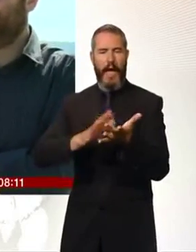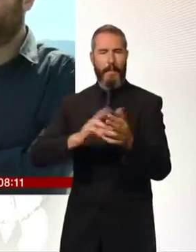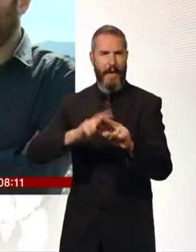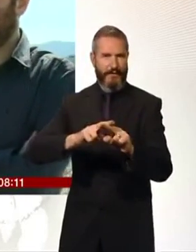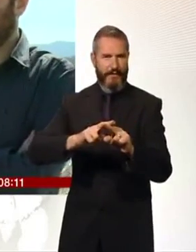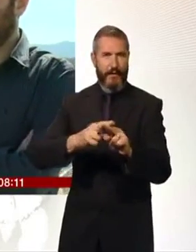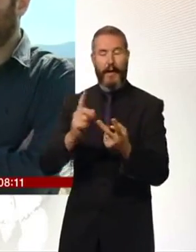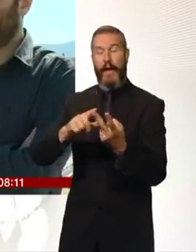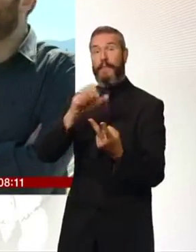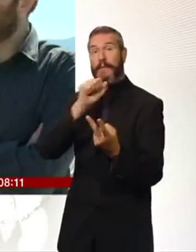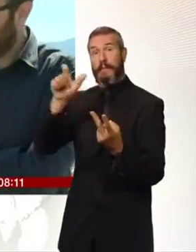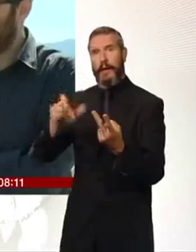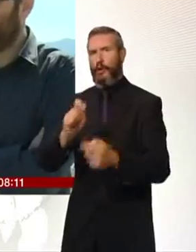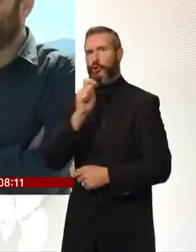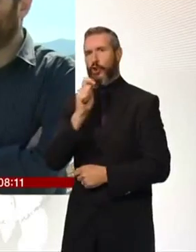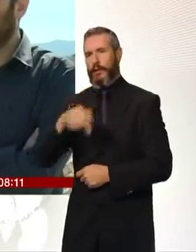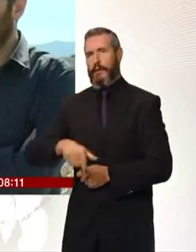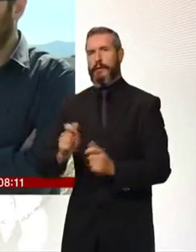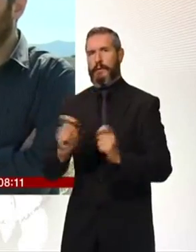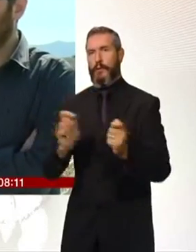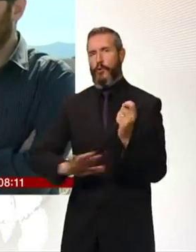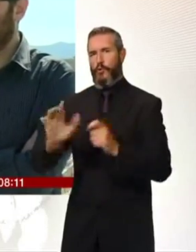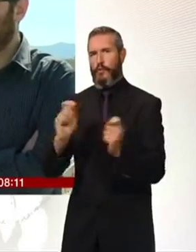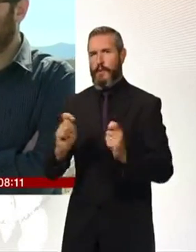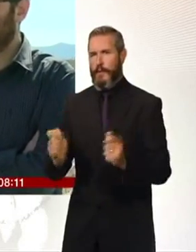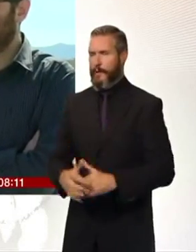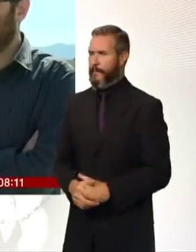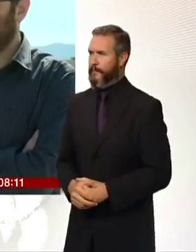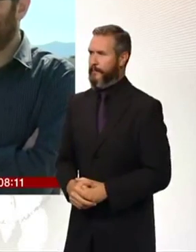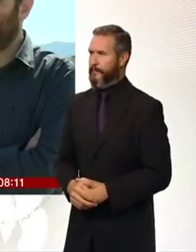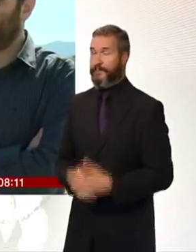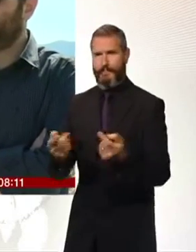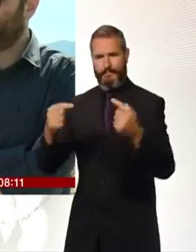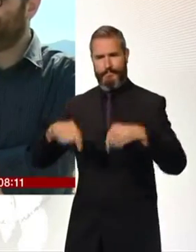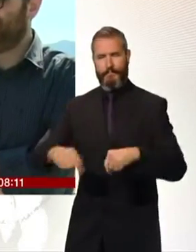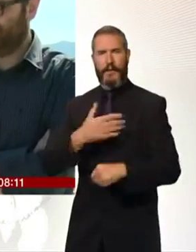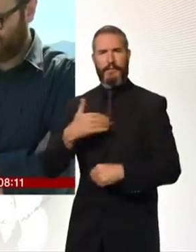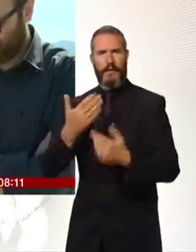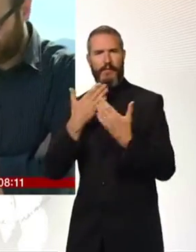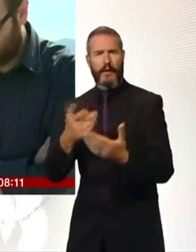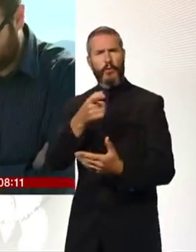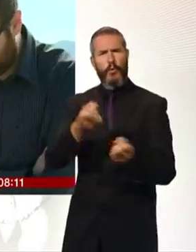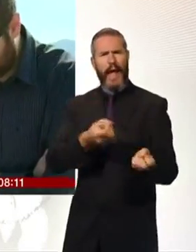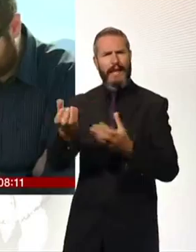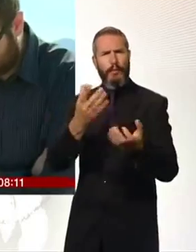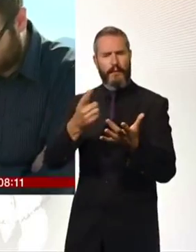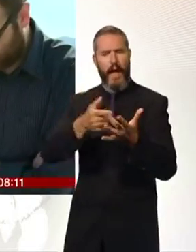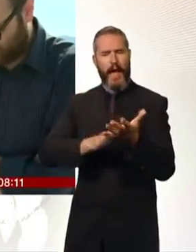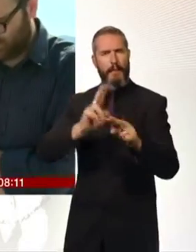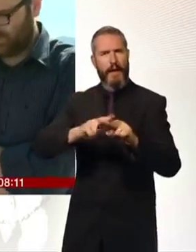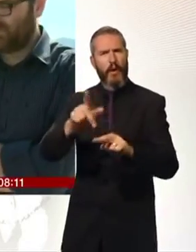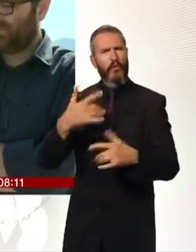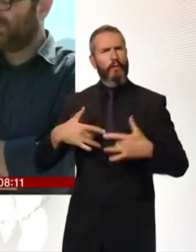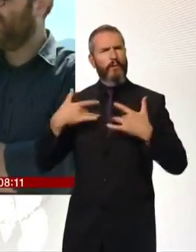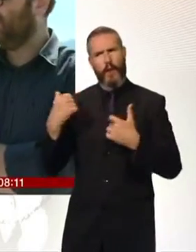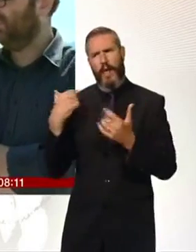And Nikos Tsverkos is a journalist here in this country with a national newspaper. Thank you both very much for joining us. Miranda, your thoughts first on the vote last night. What do you